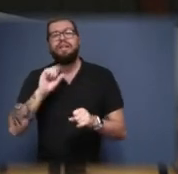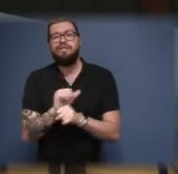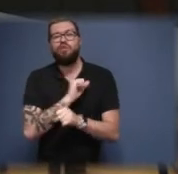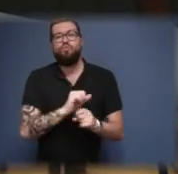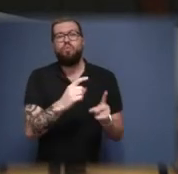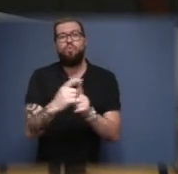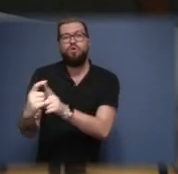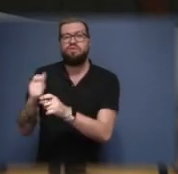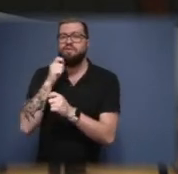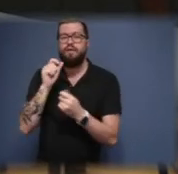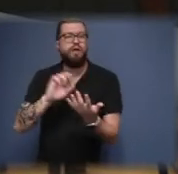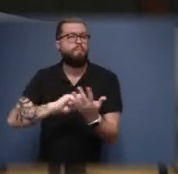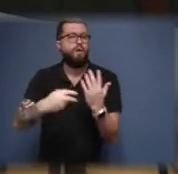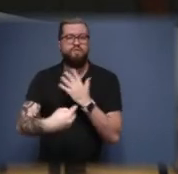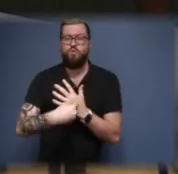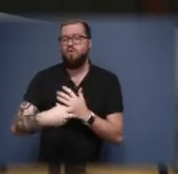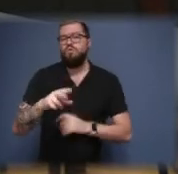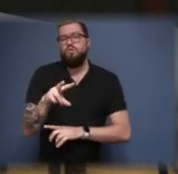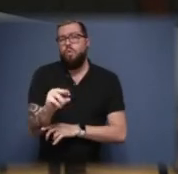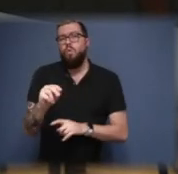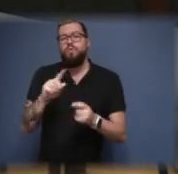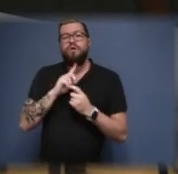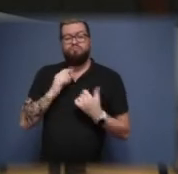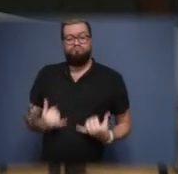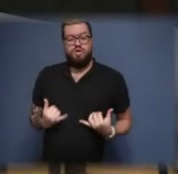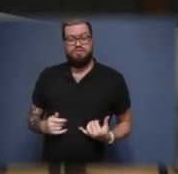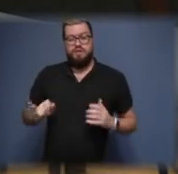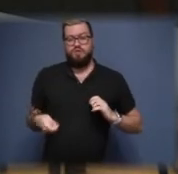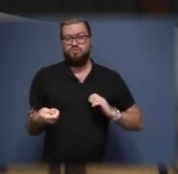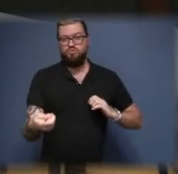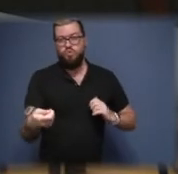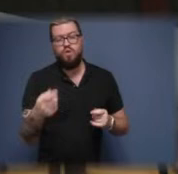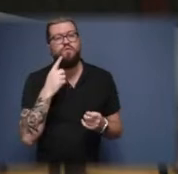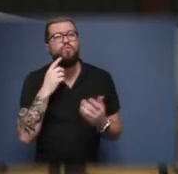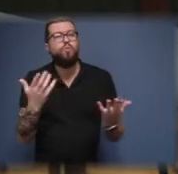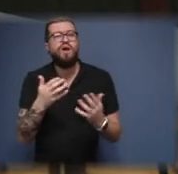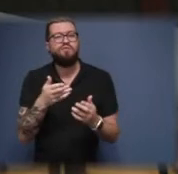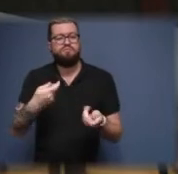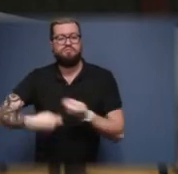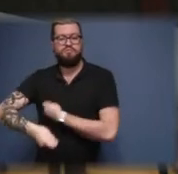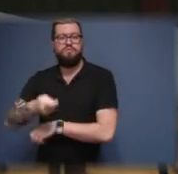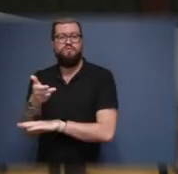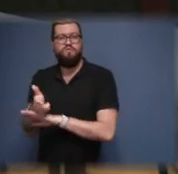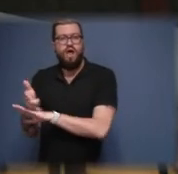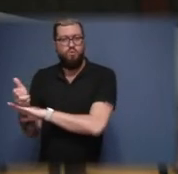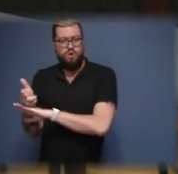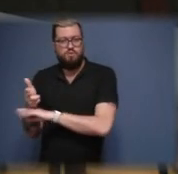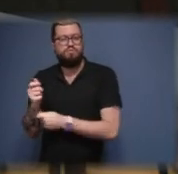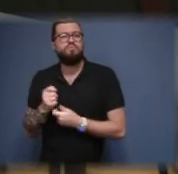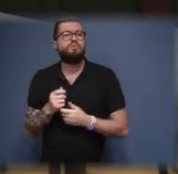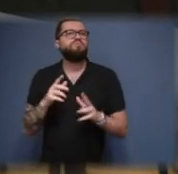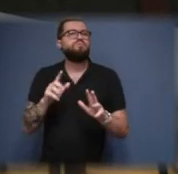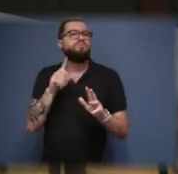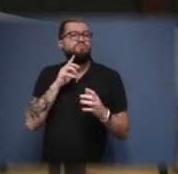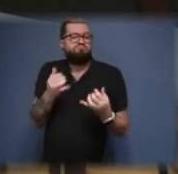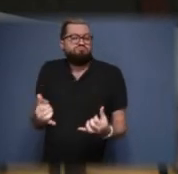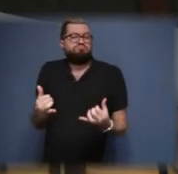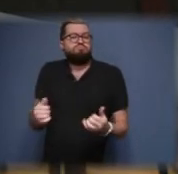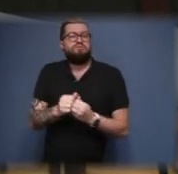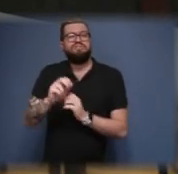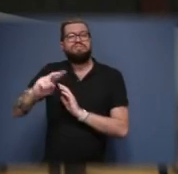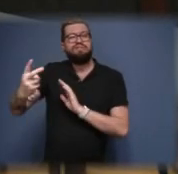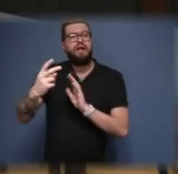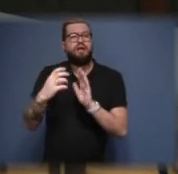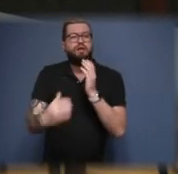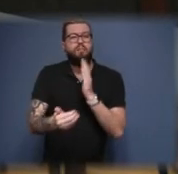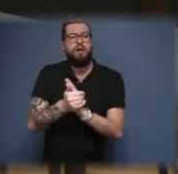not metaphorical. Our present-day sword for self-defense is a firearm. Consequently, per our Second Amendment